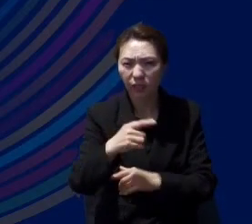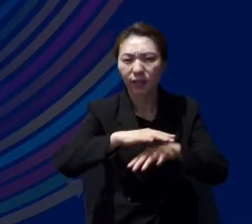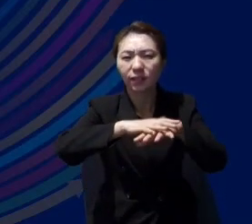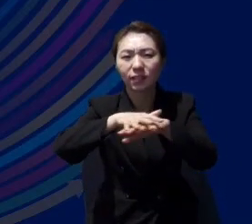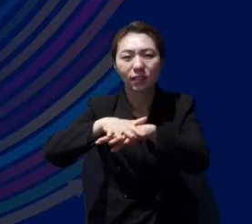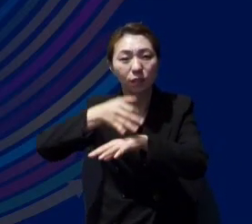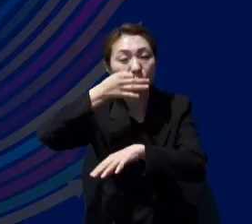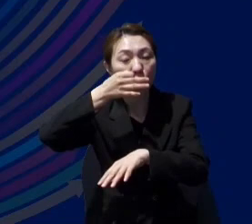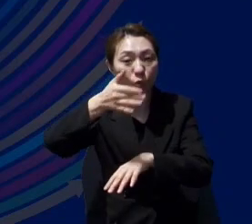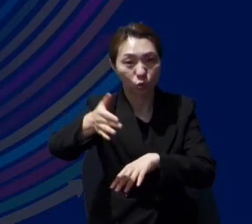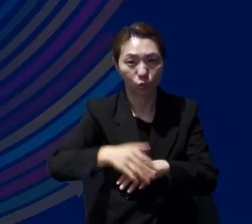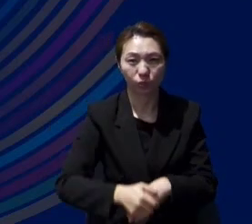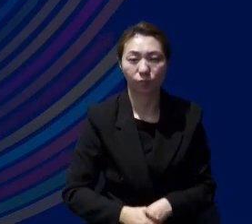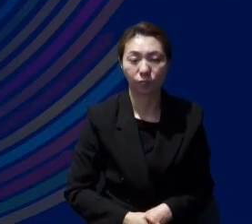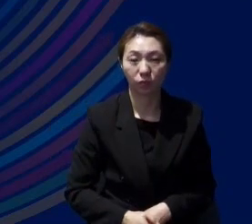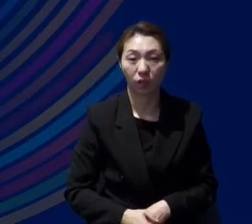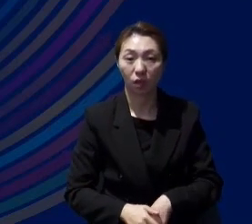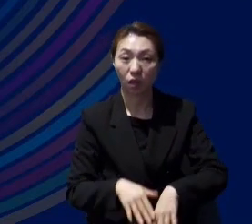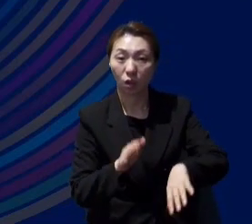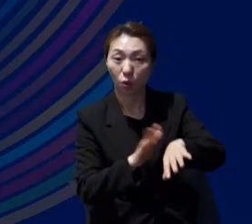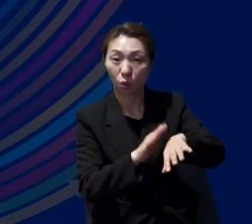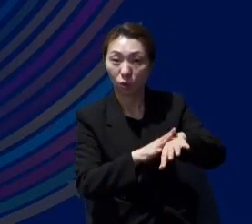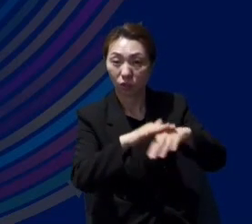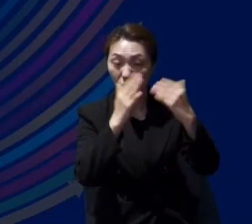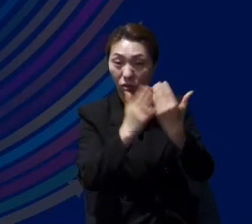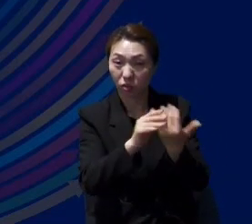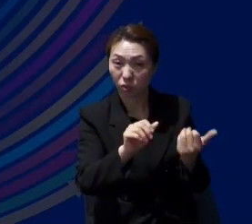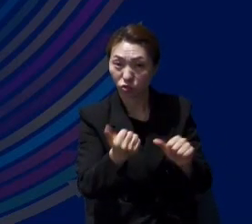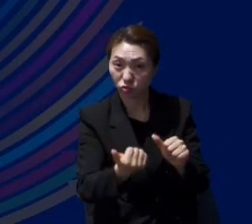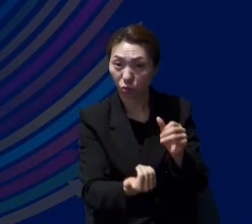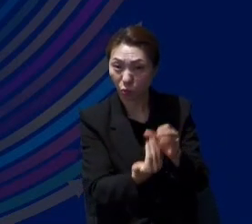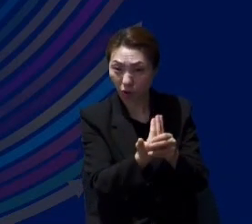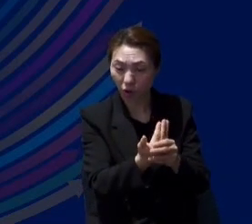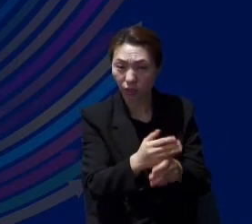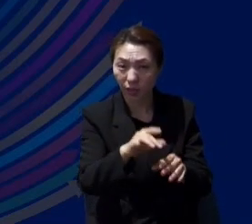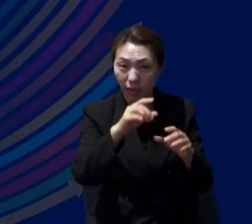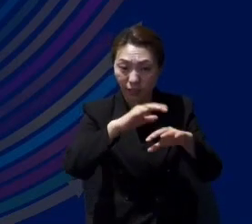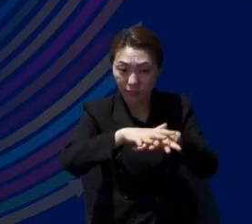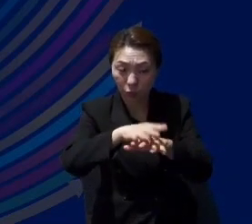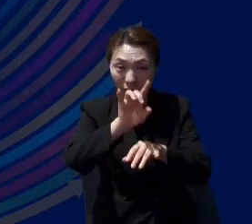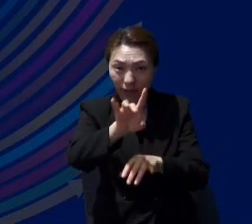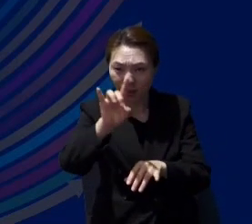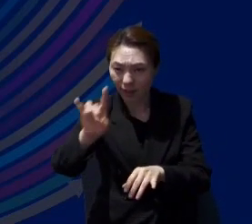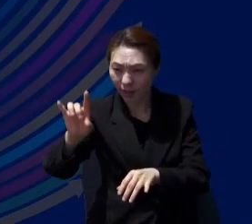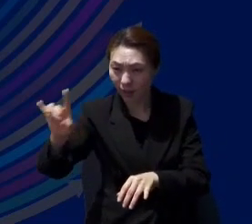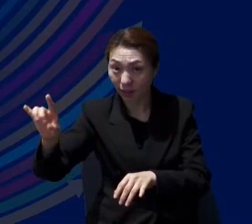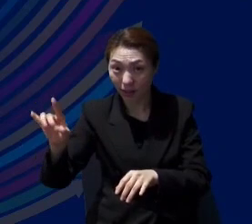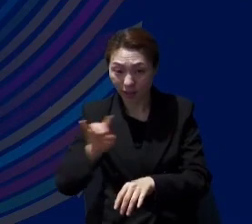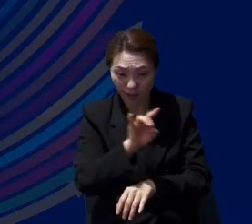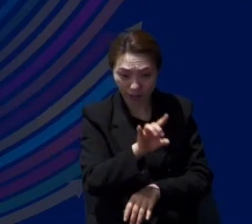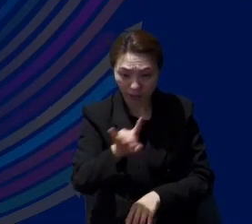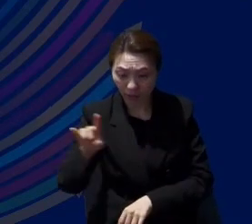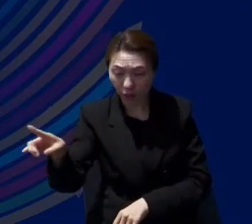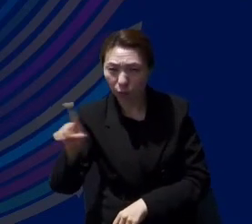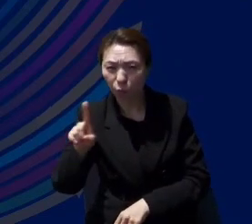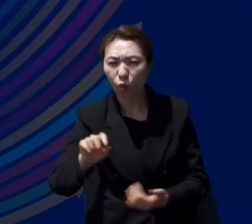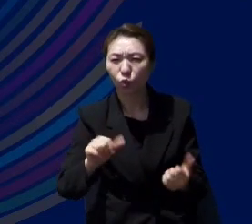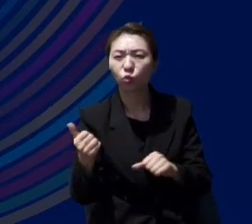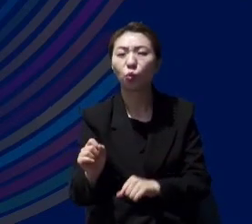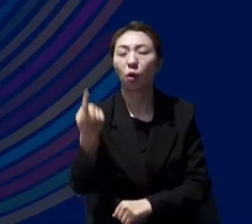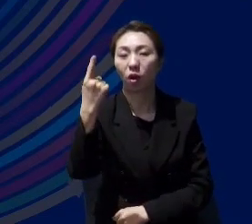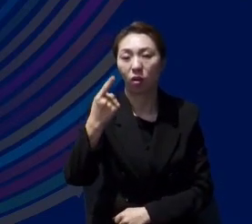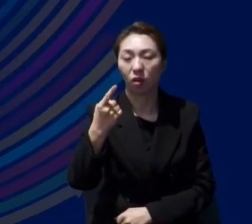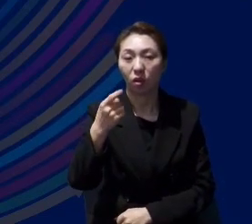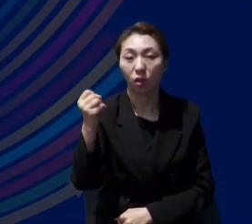out after that, but now focusing on the disparities that are based on place. And so here what the